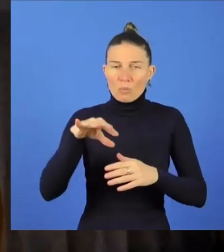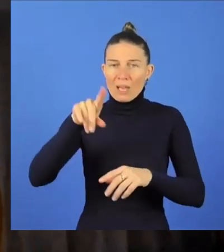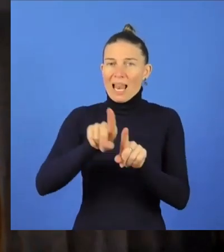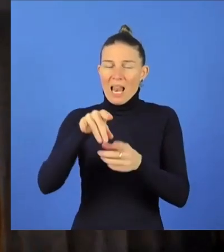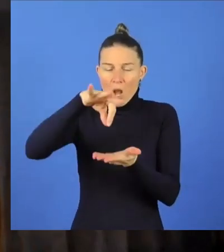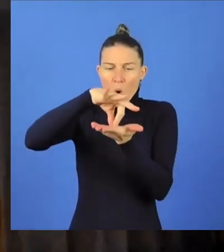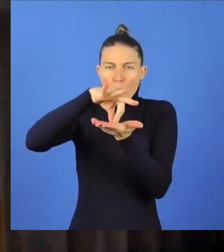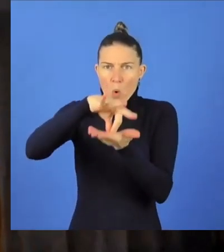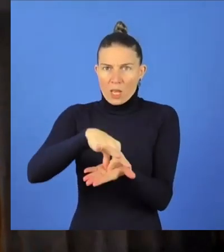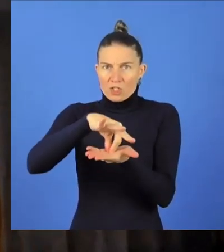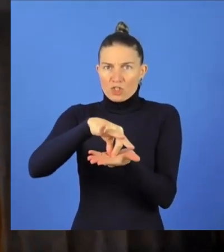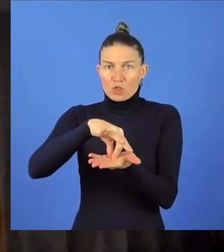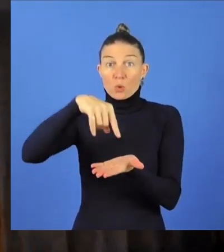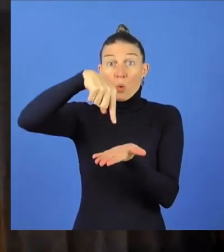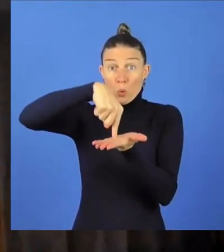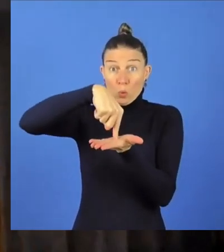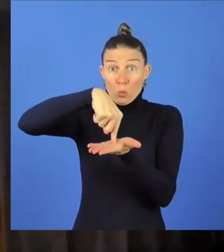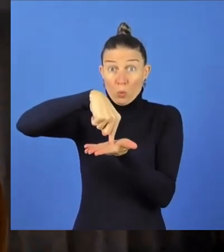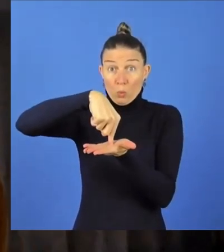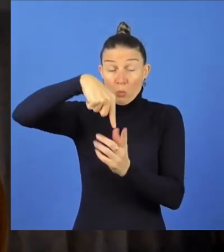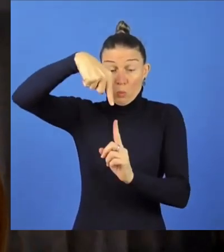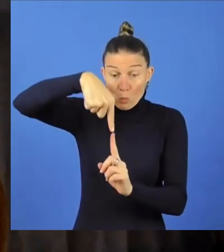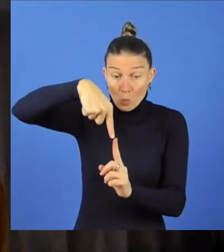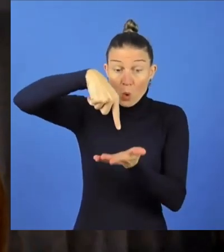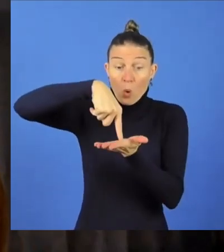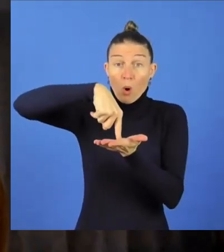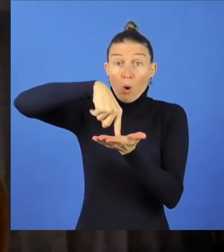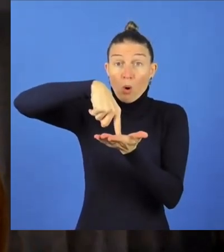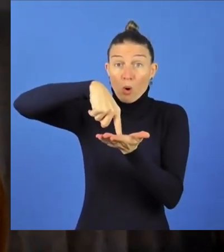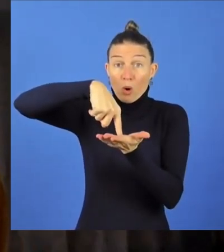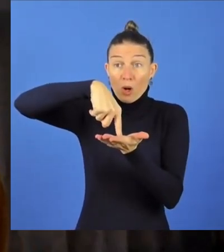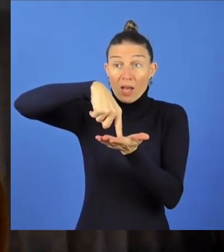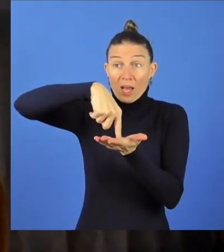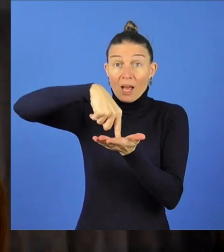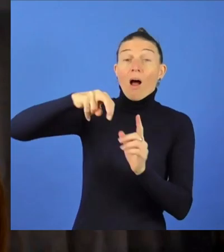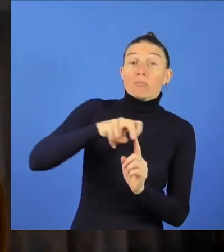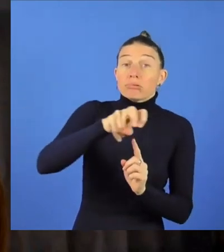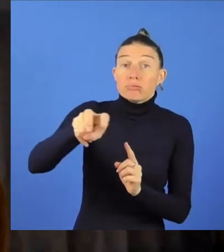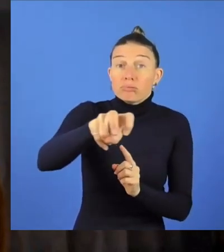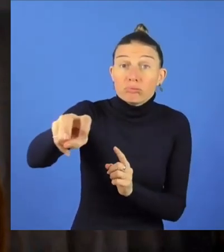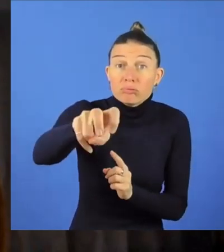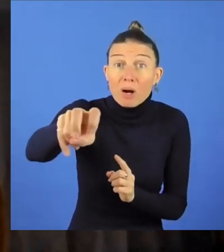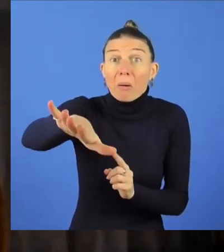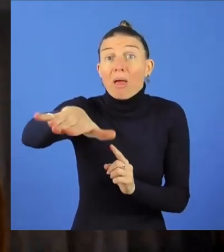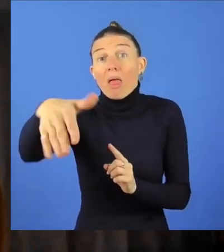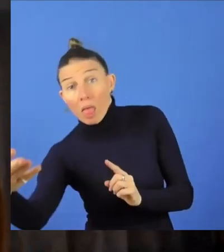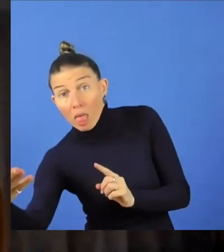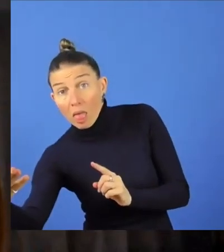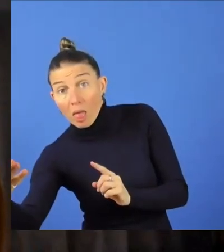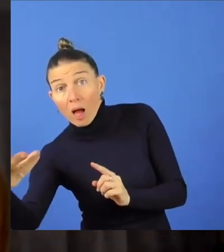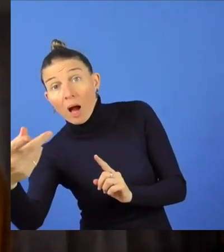in a game. It's a starting point for everyone in the game, and just where you cannot